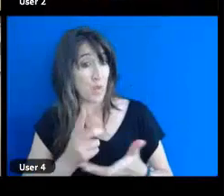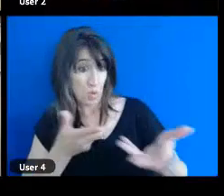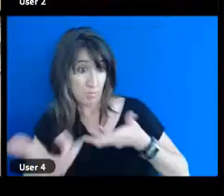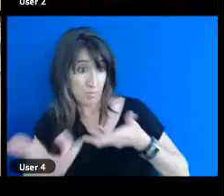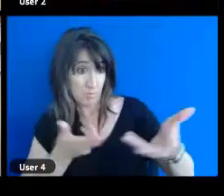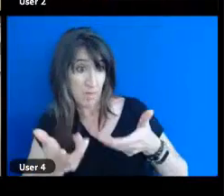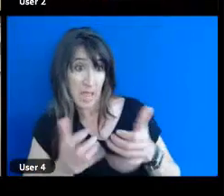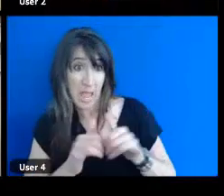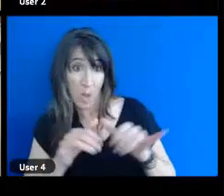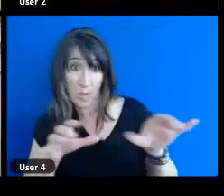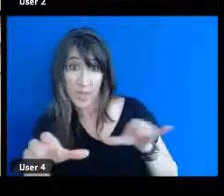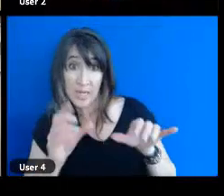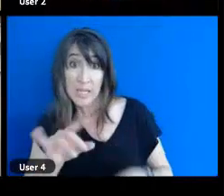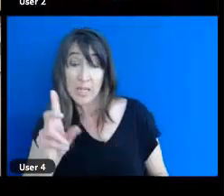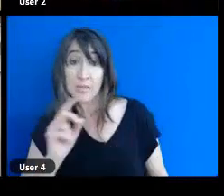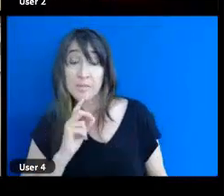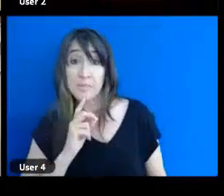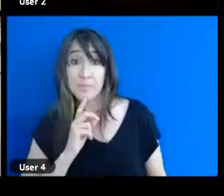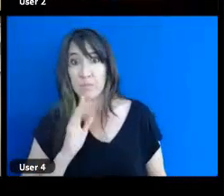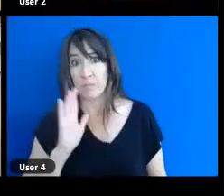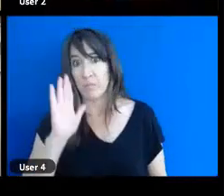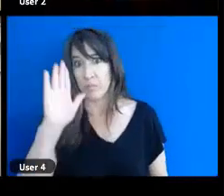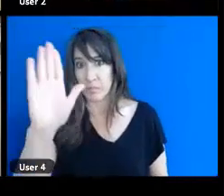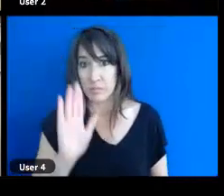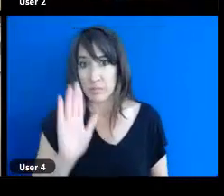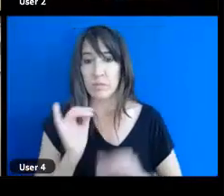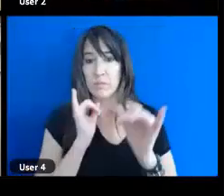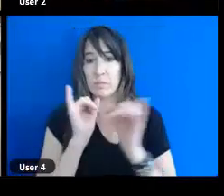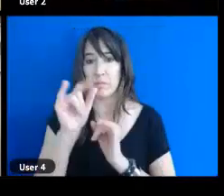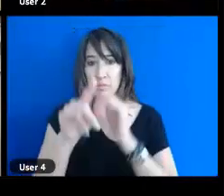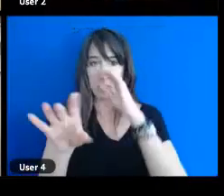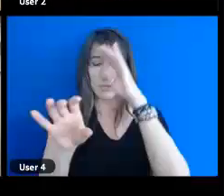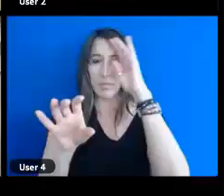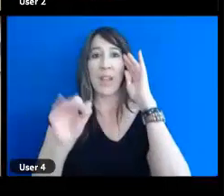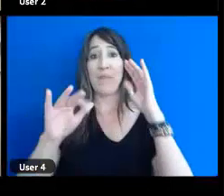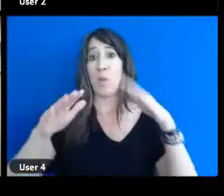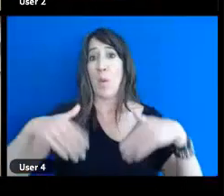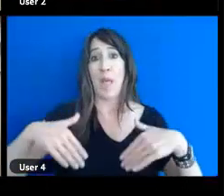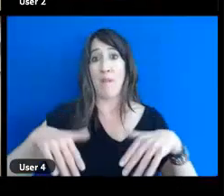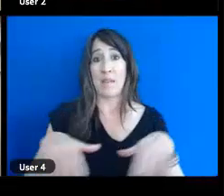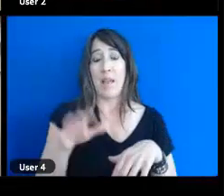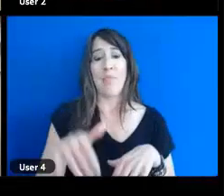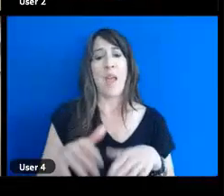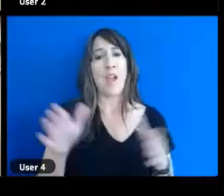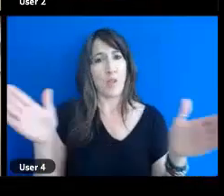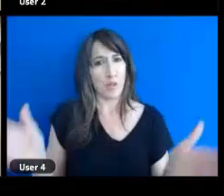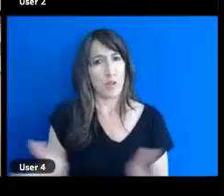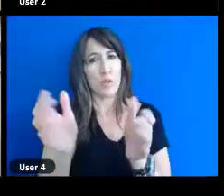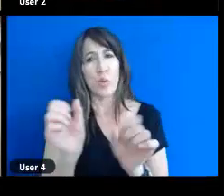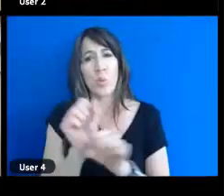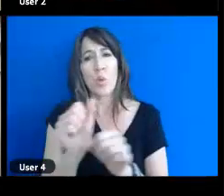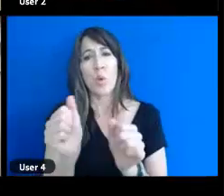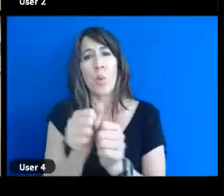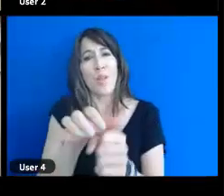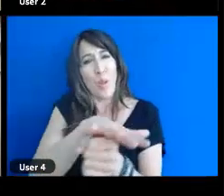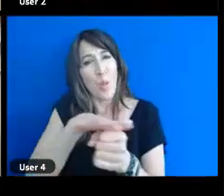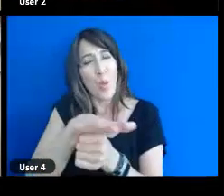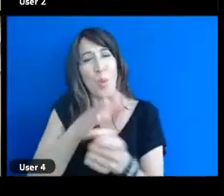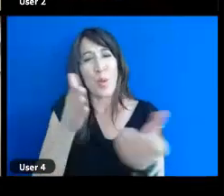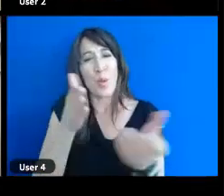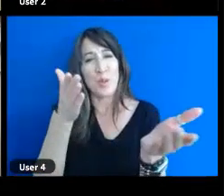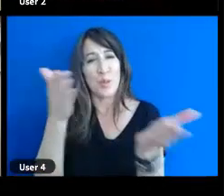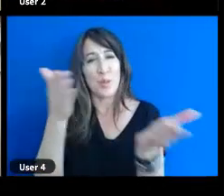the task after being shown how to do it, and then strengths are reviewed on how well the candidate performed. It's a very effective interview style,